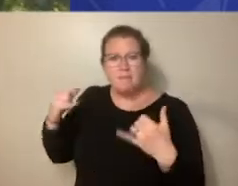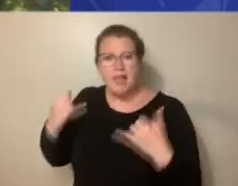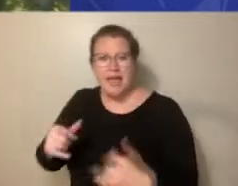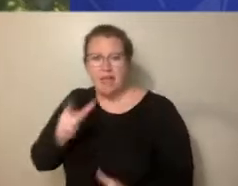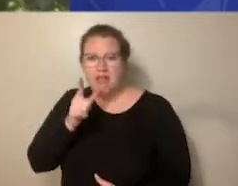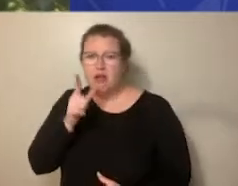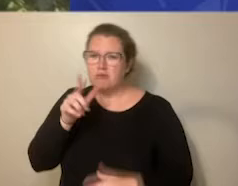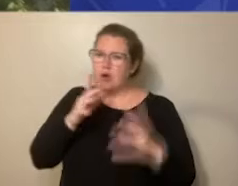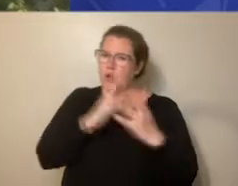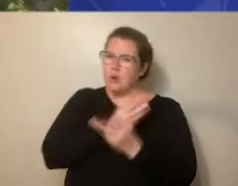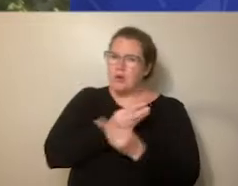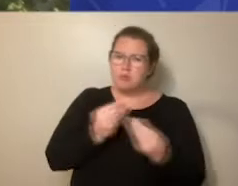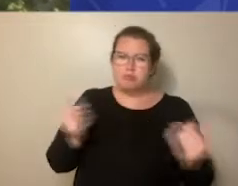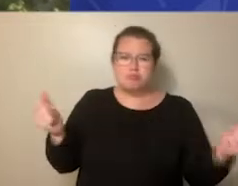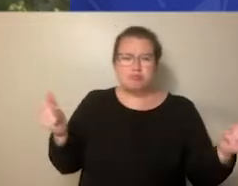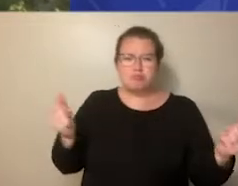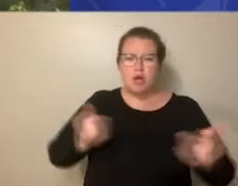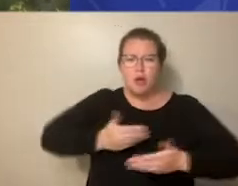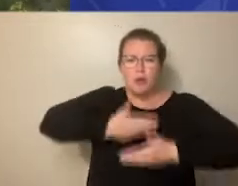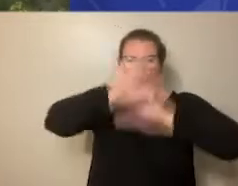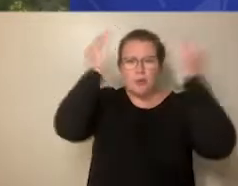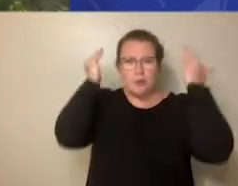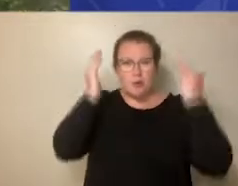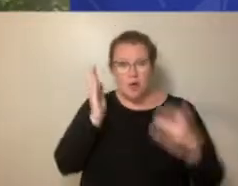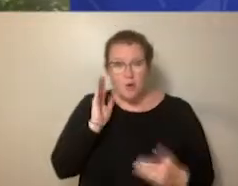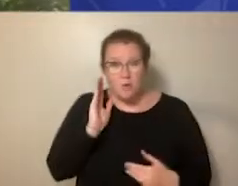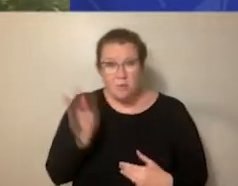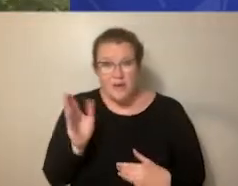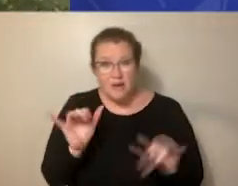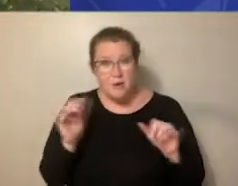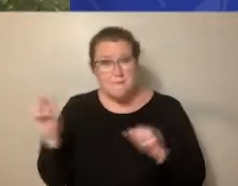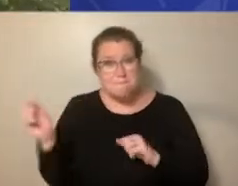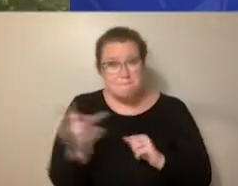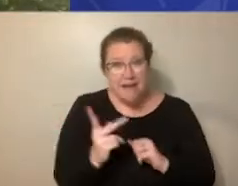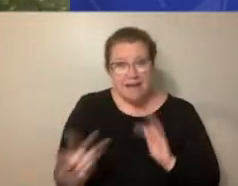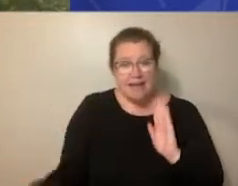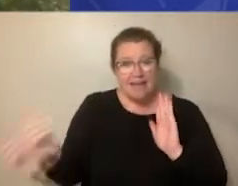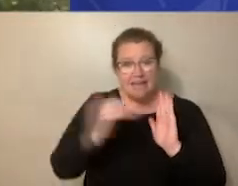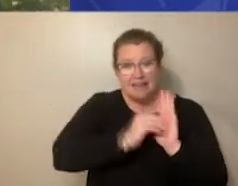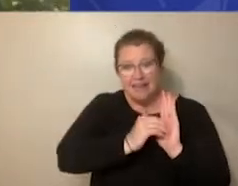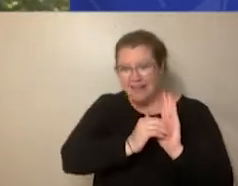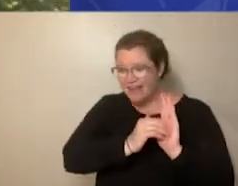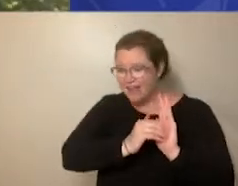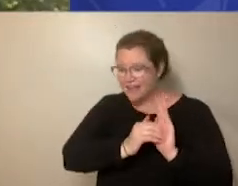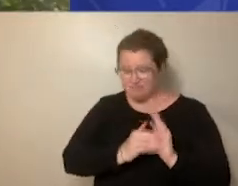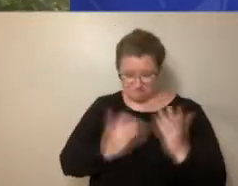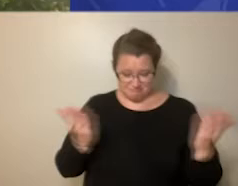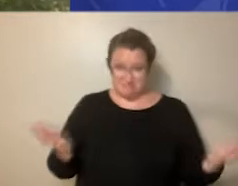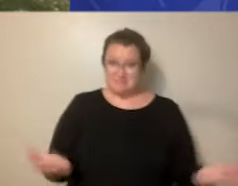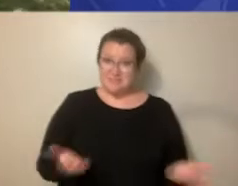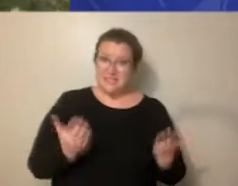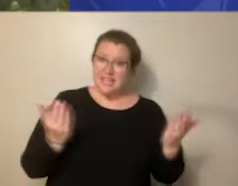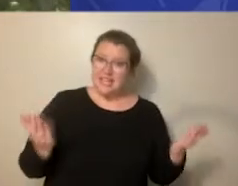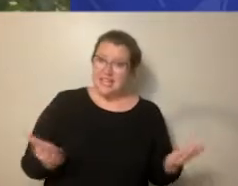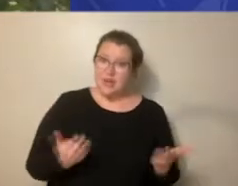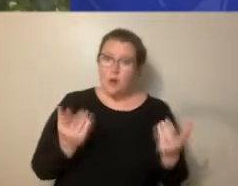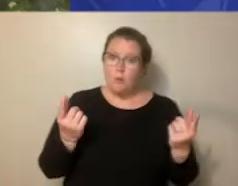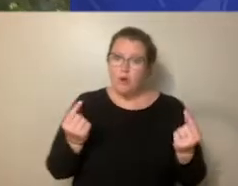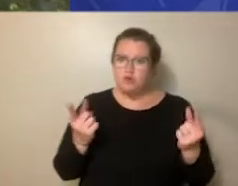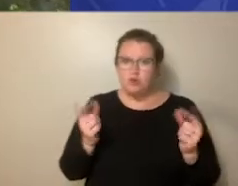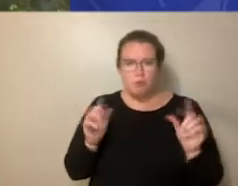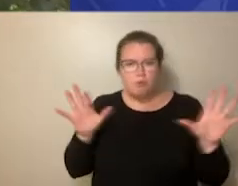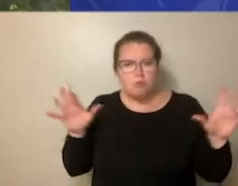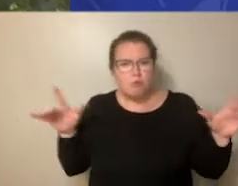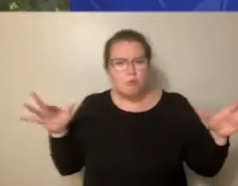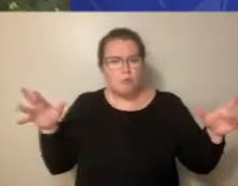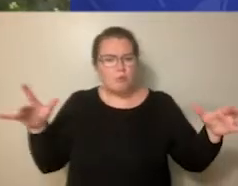You wonder if it'd ever be the same. Here we are coming together,